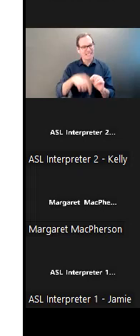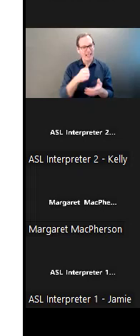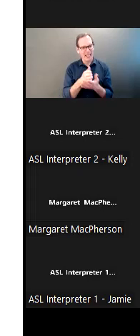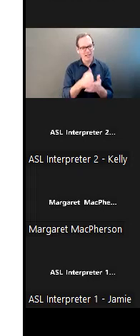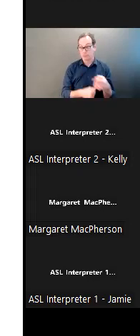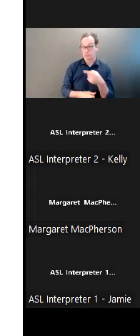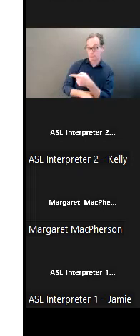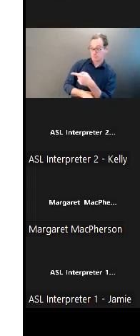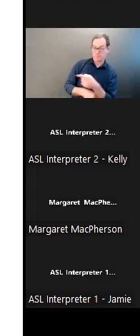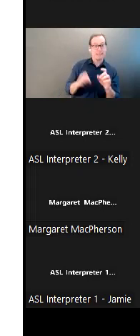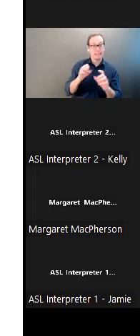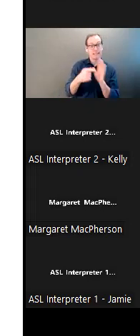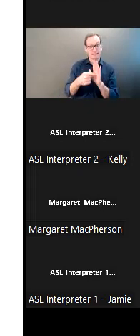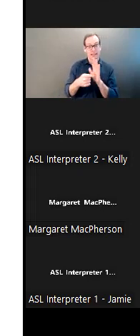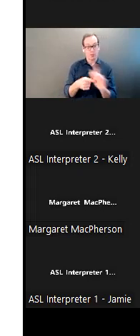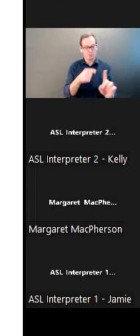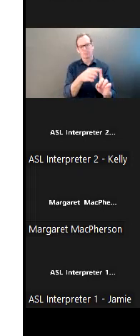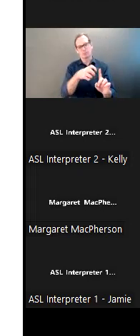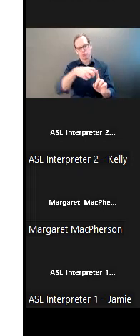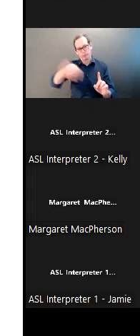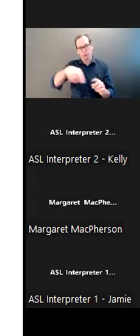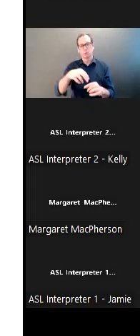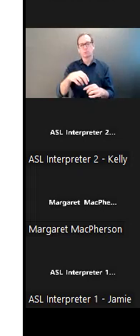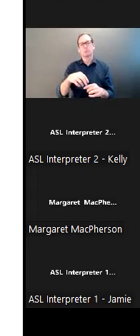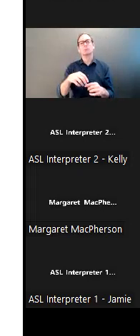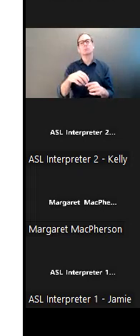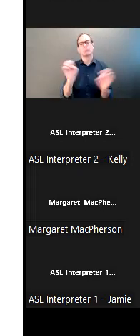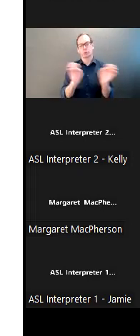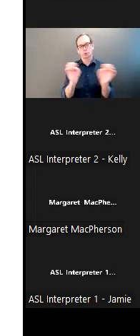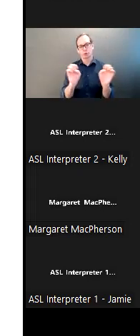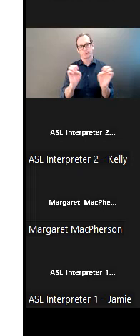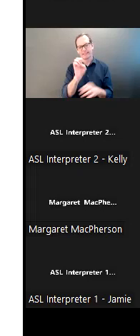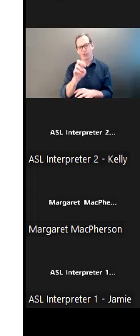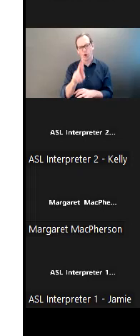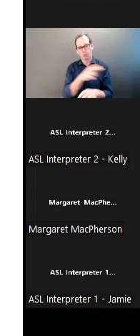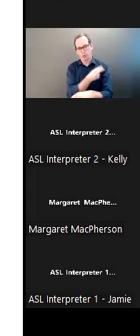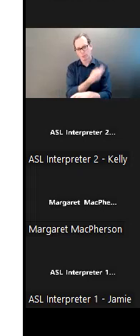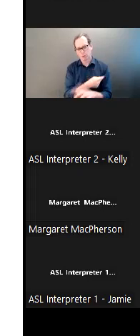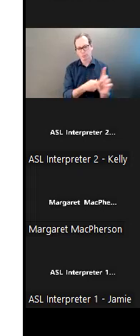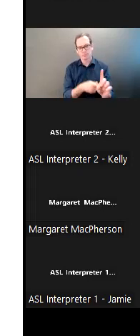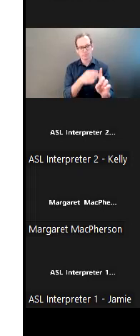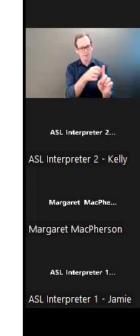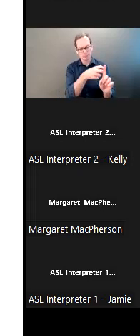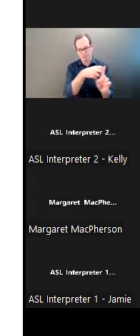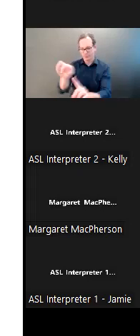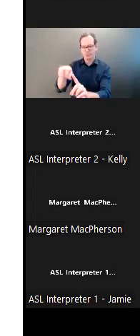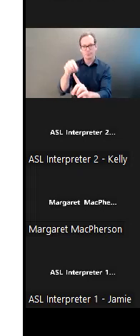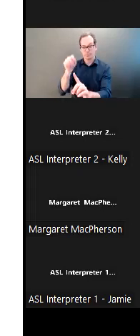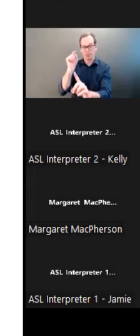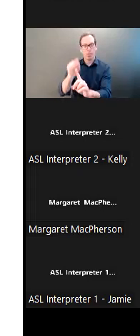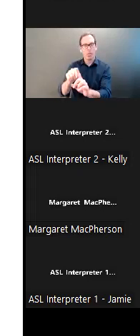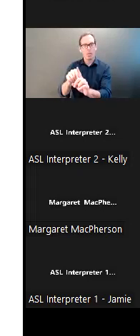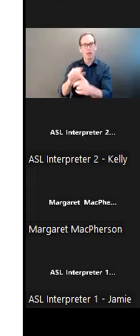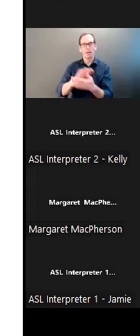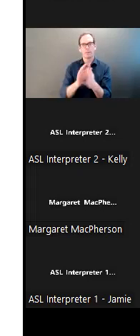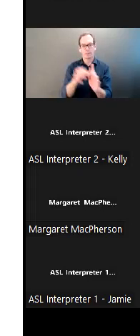might avoid those patients. And to the patient who's being avoided and ignored, that looks like stigma and